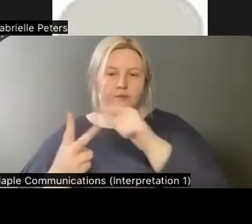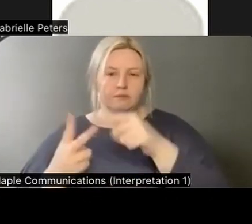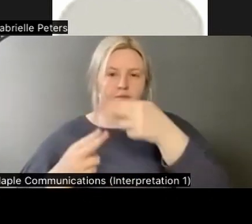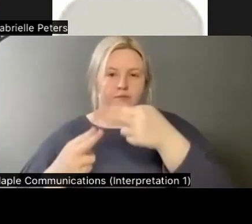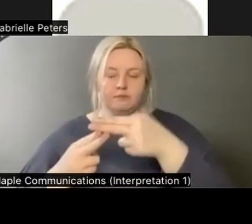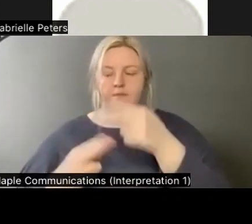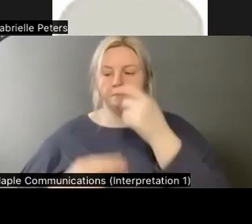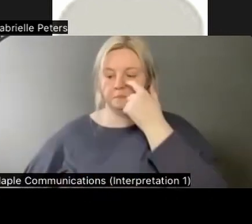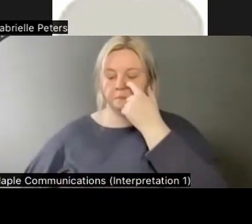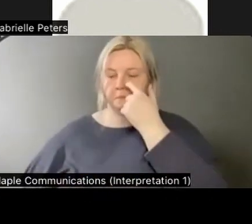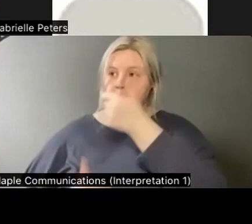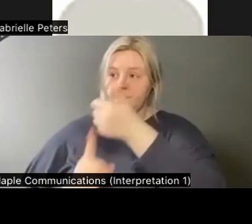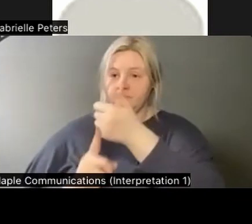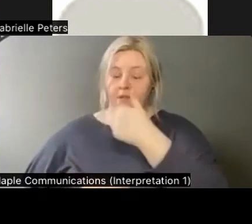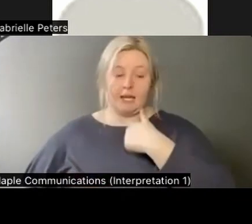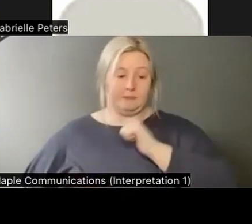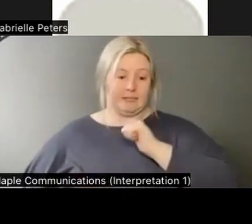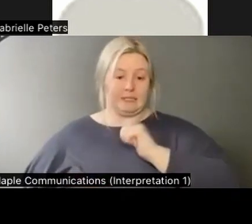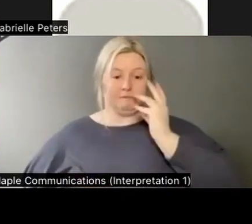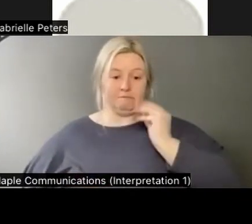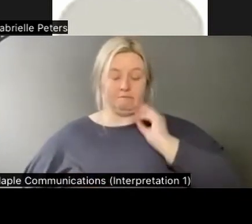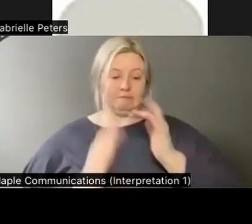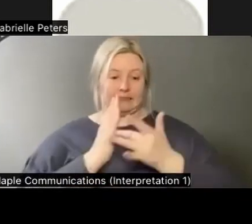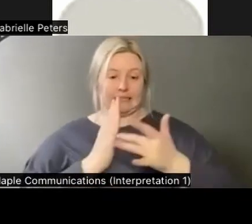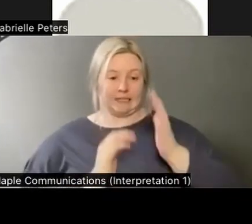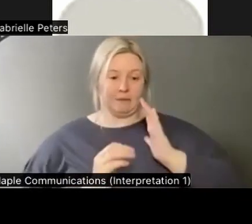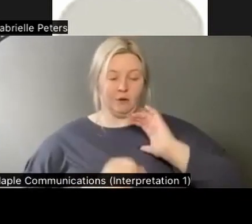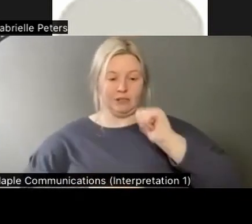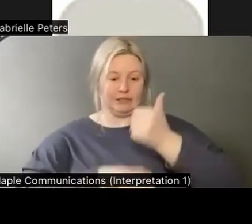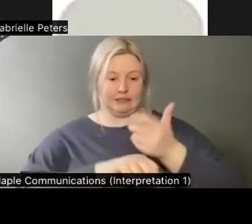Having done tech, I know it's always